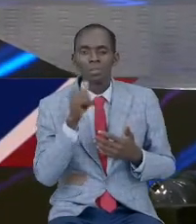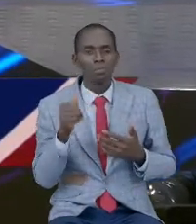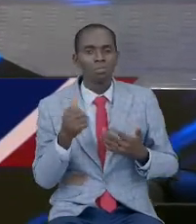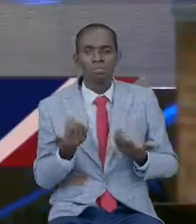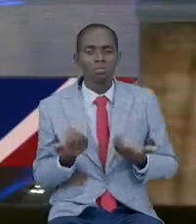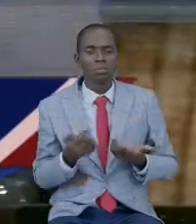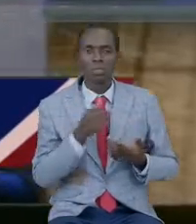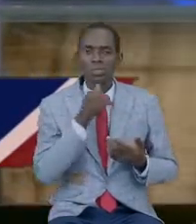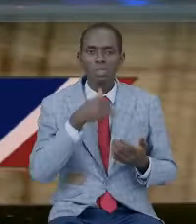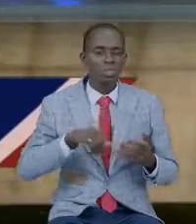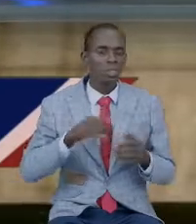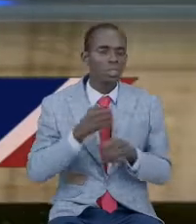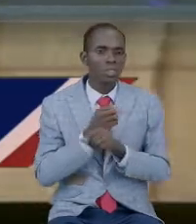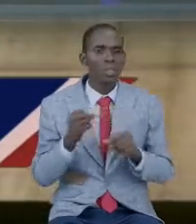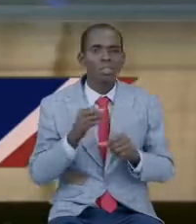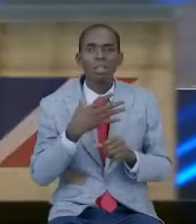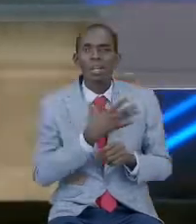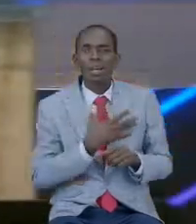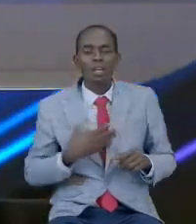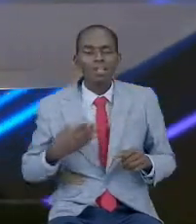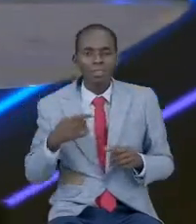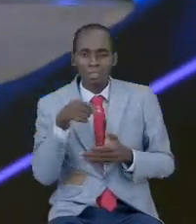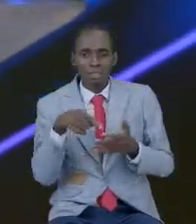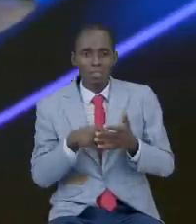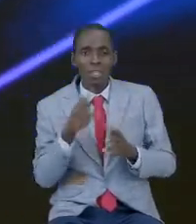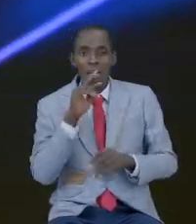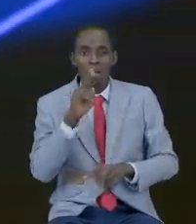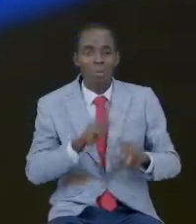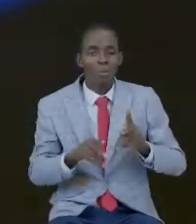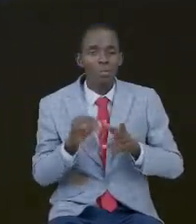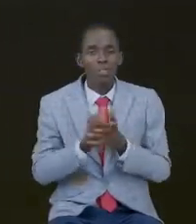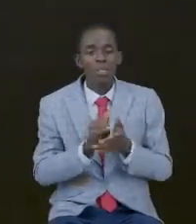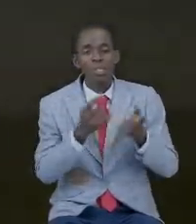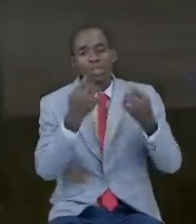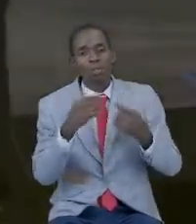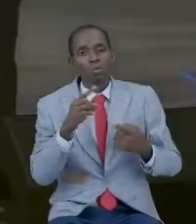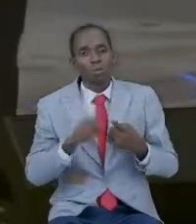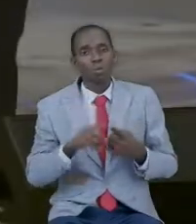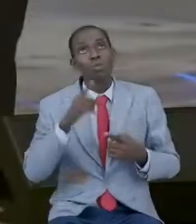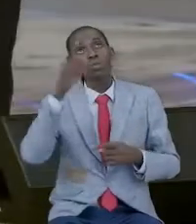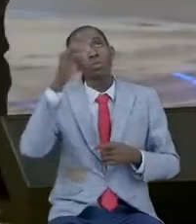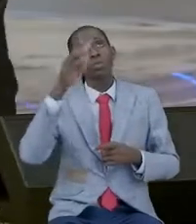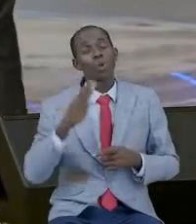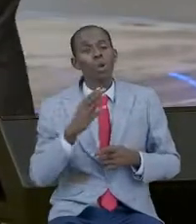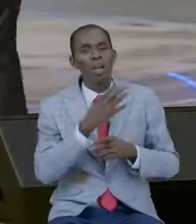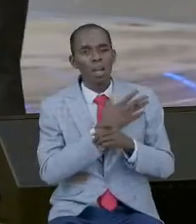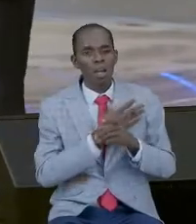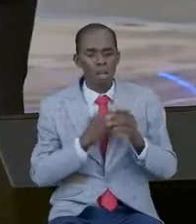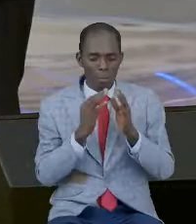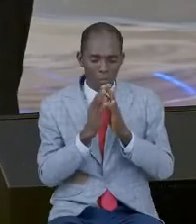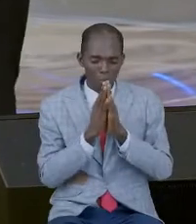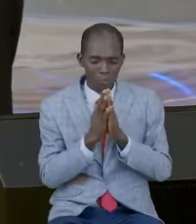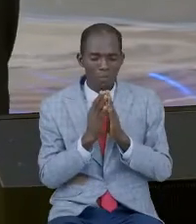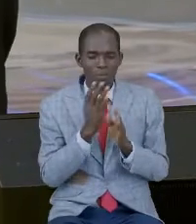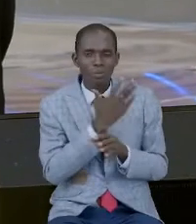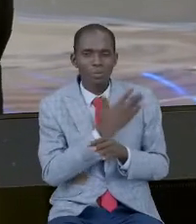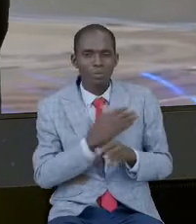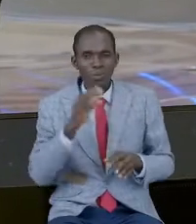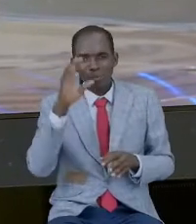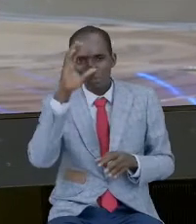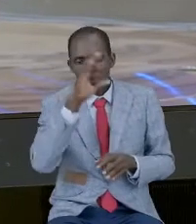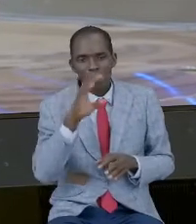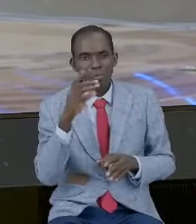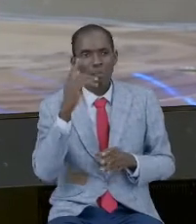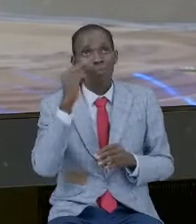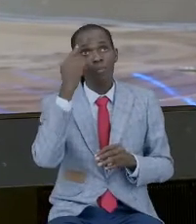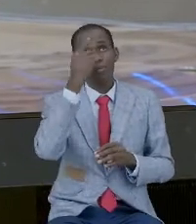God. These are people that have come to God and they prayed, and they saw the face of the Lord,